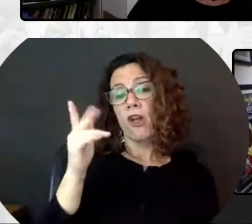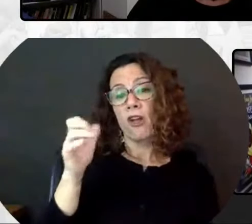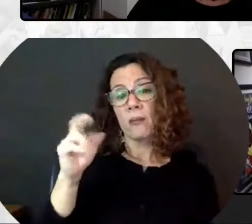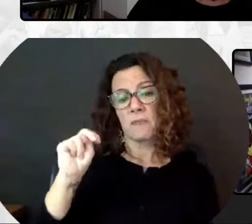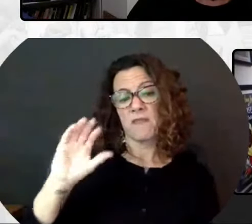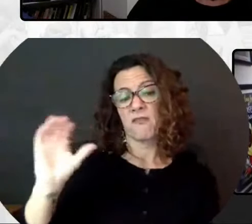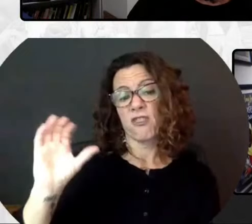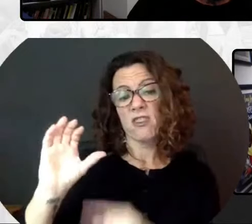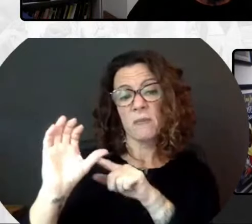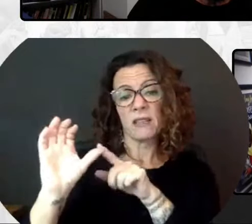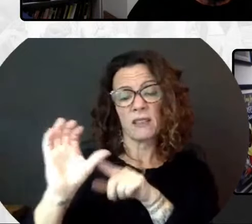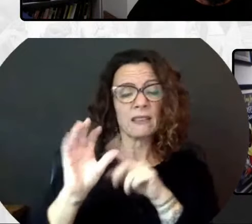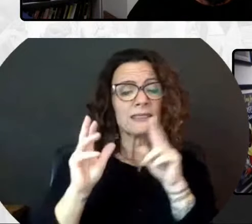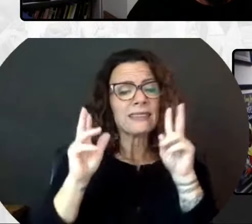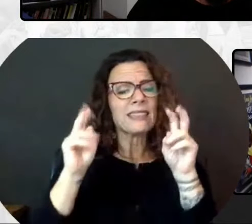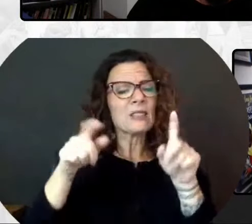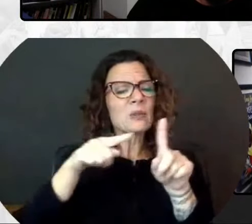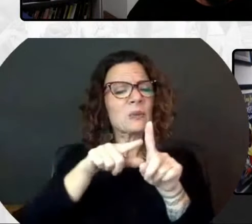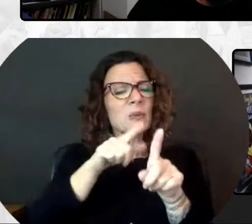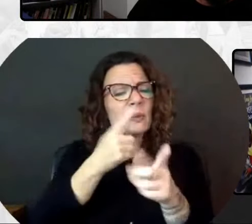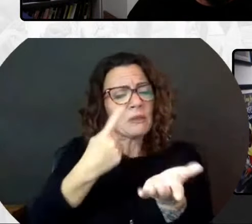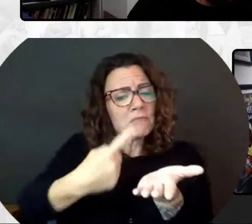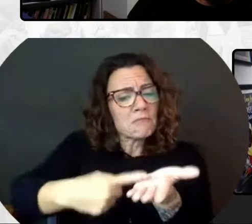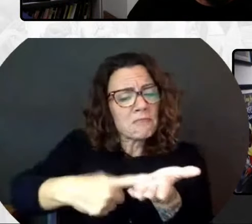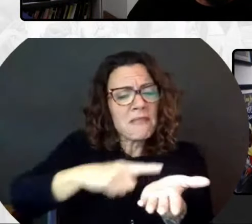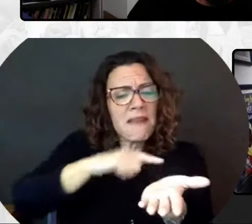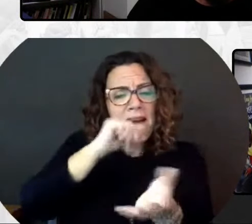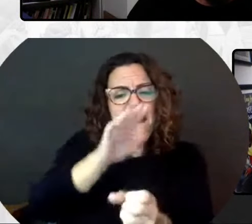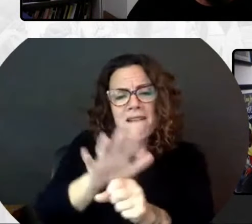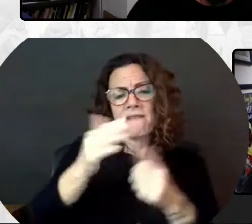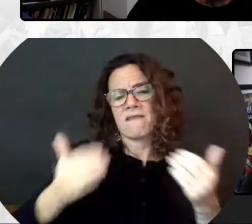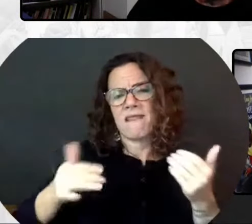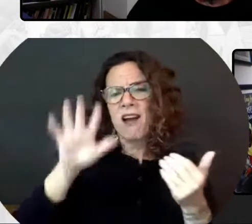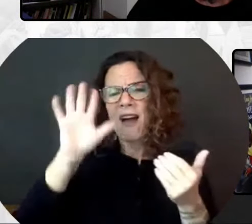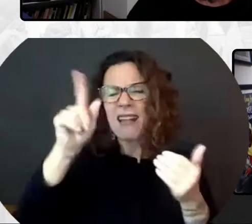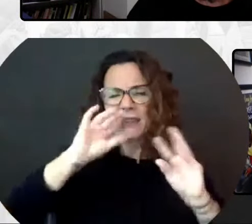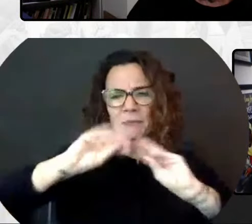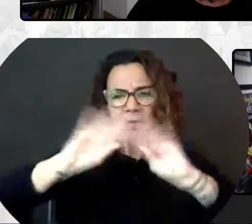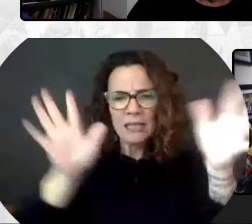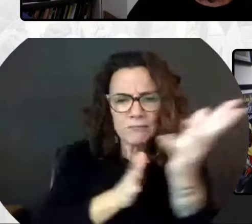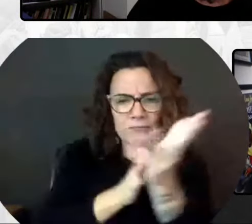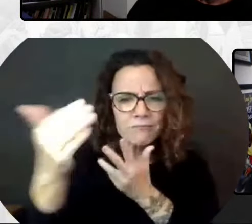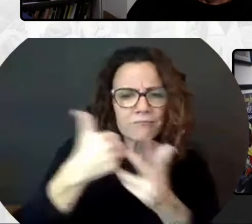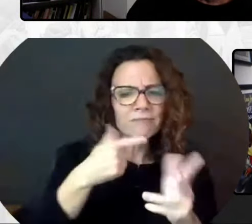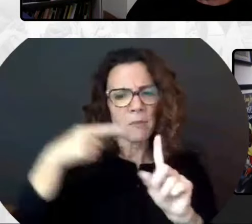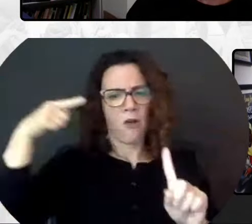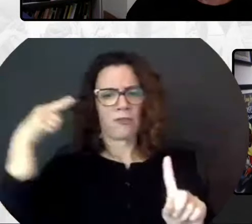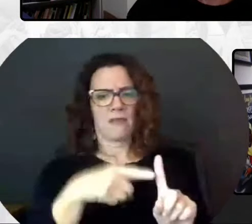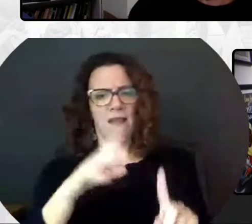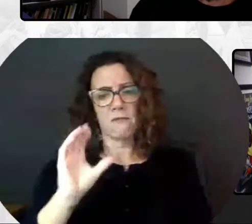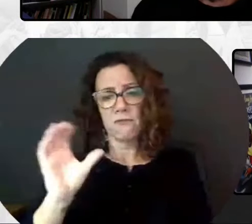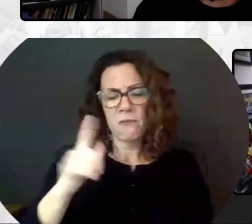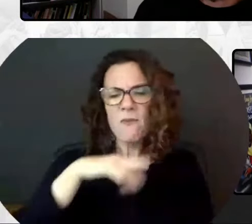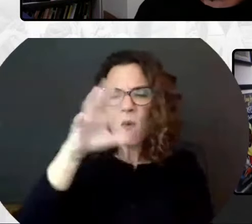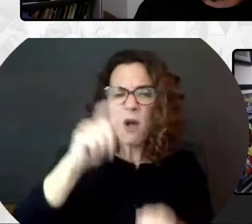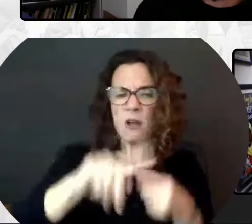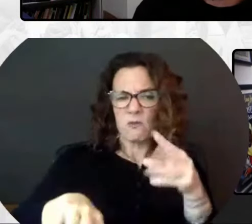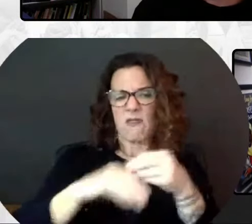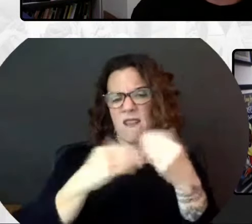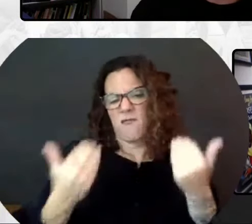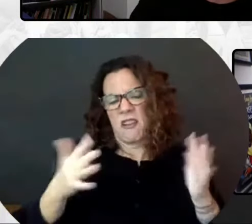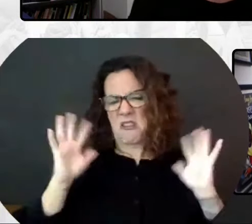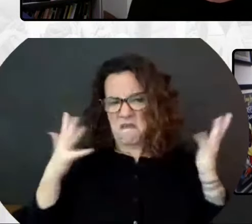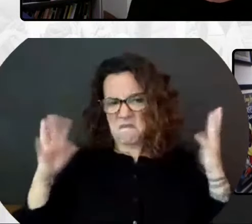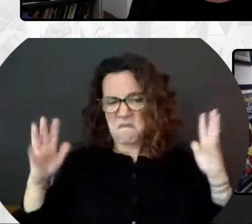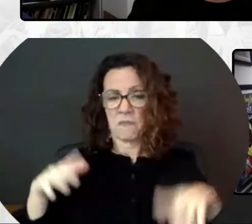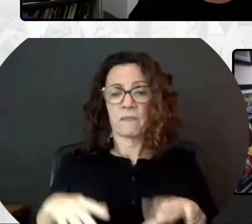Yeah, that's great. JT, any thoughts, or do you want to just roll to the next clip? I think for now, let's roll to the